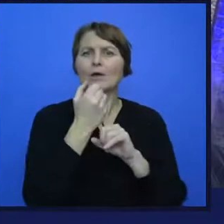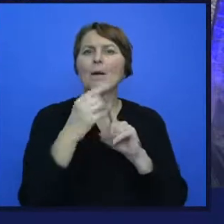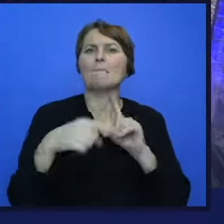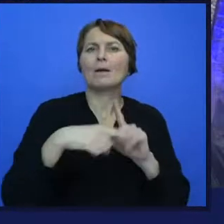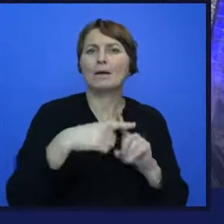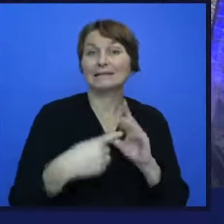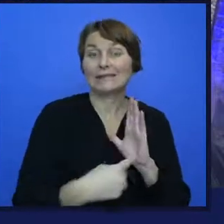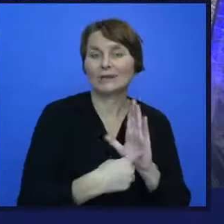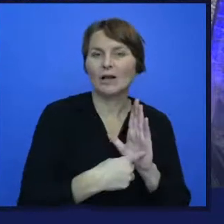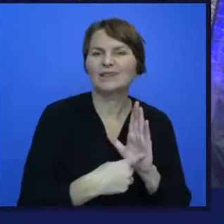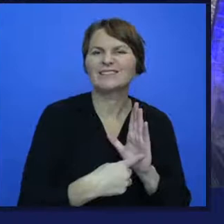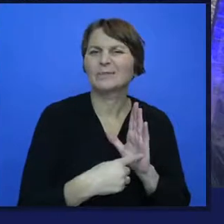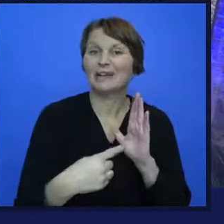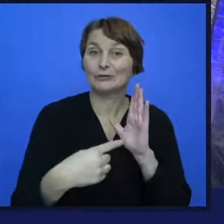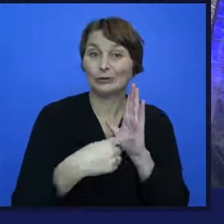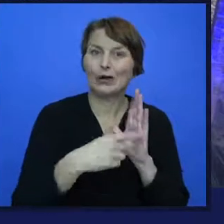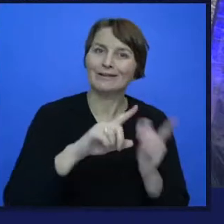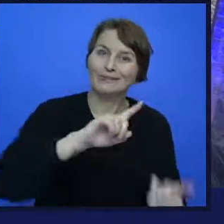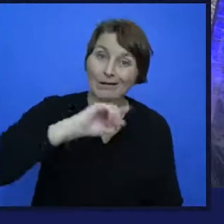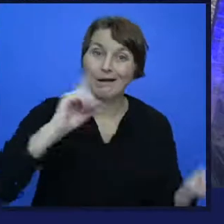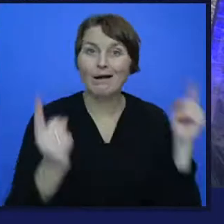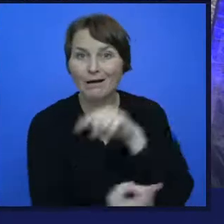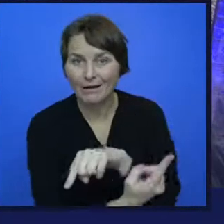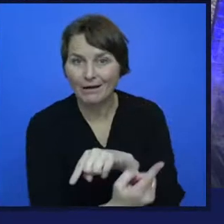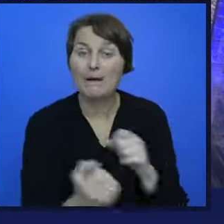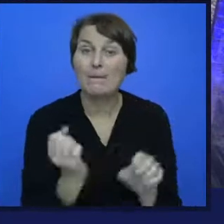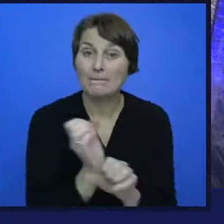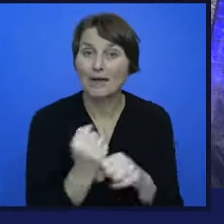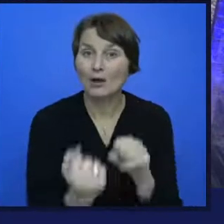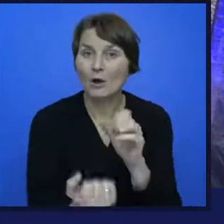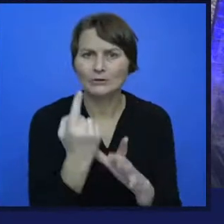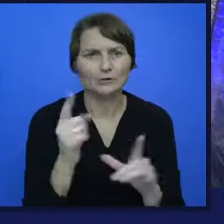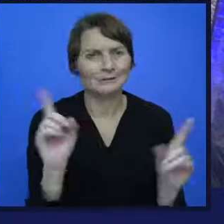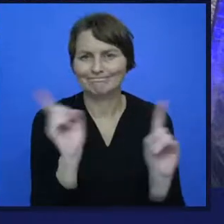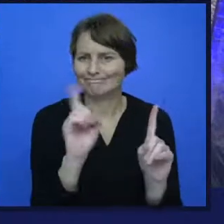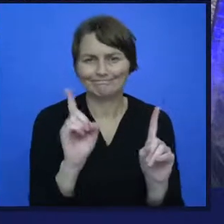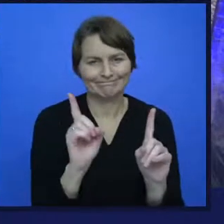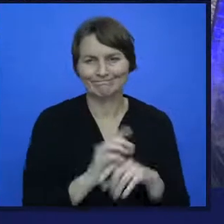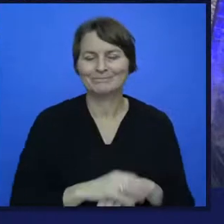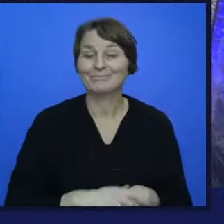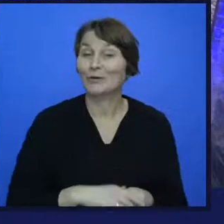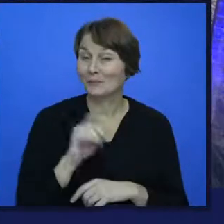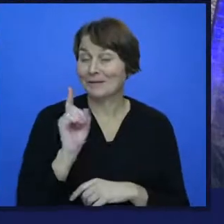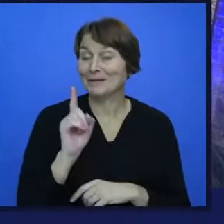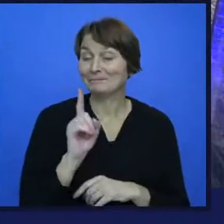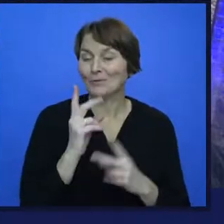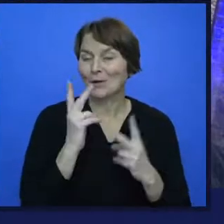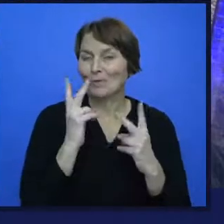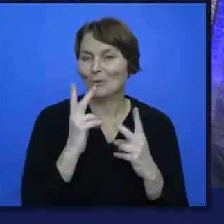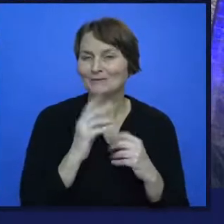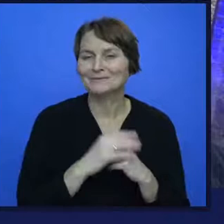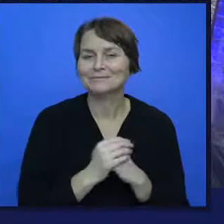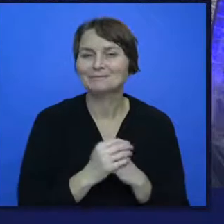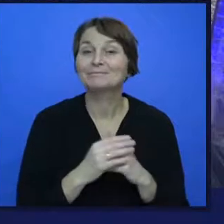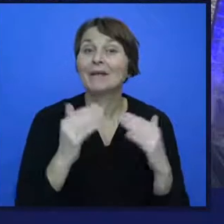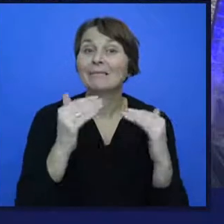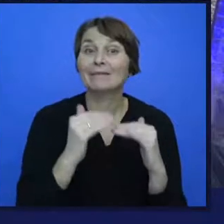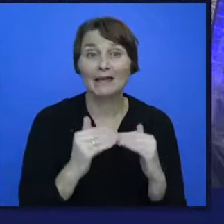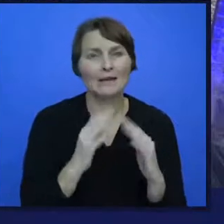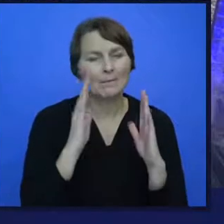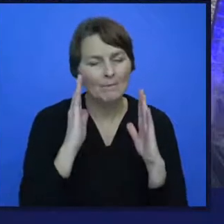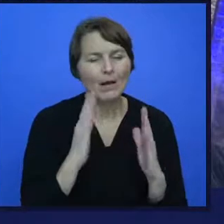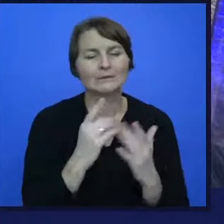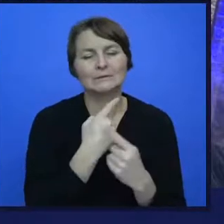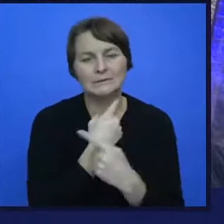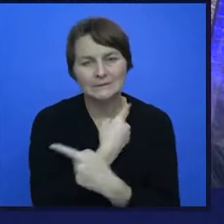to create an opportunity. So that one is an important one. And then last but not least is the community. I can't